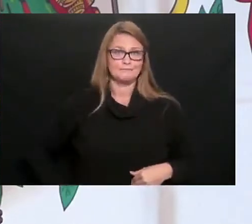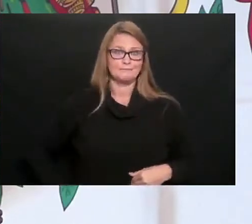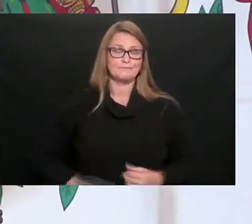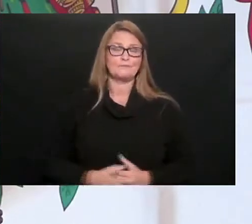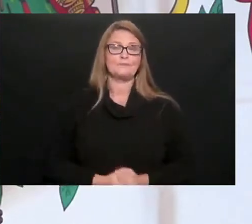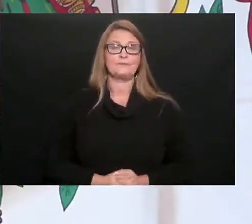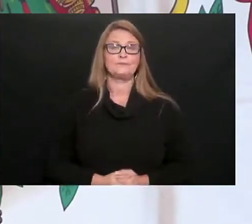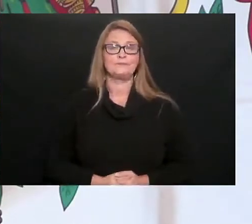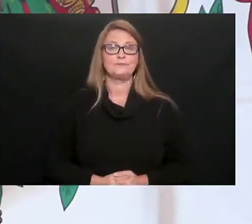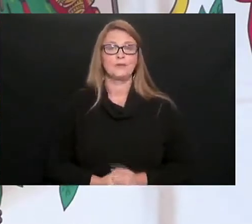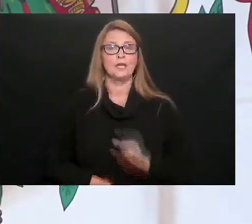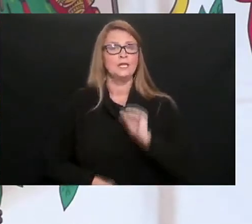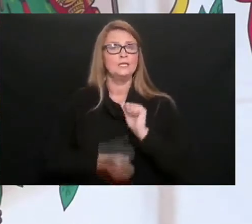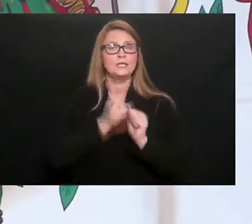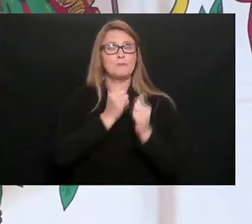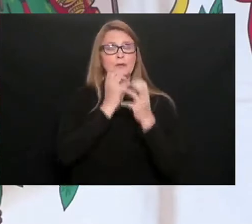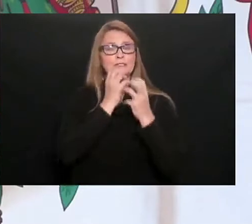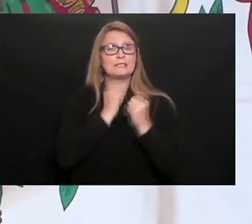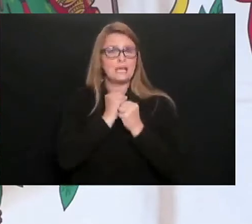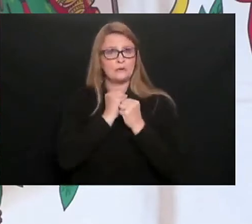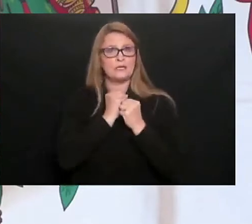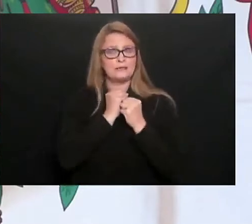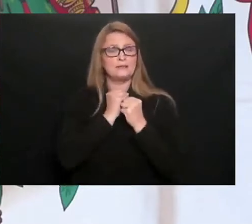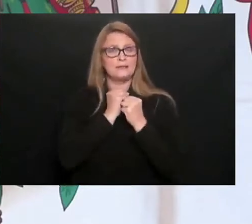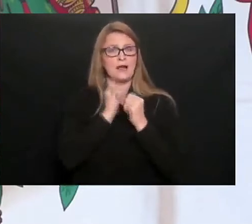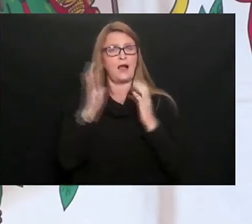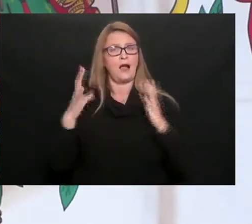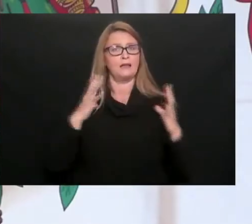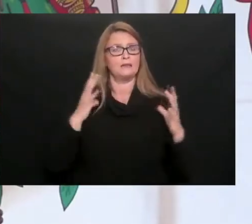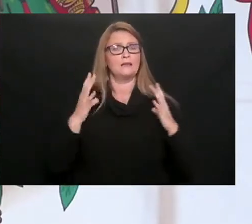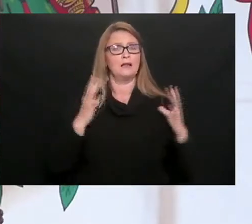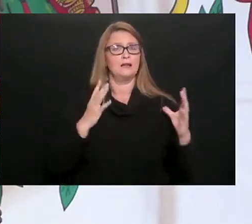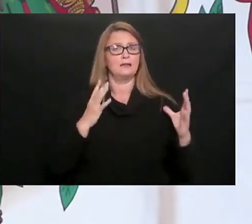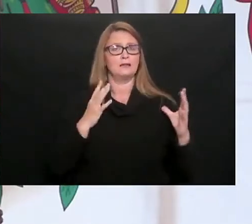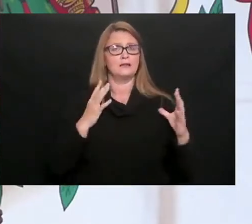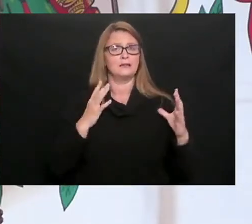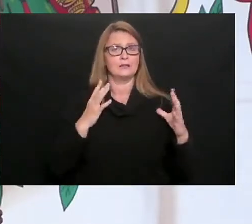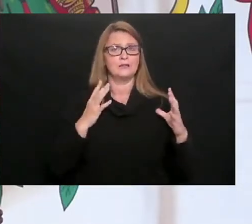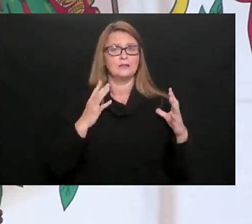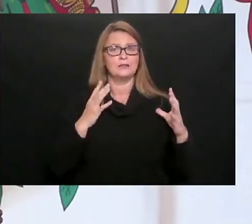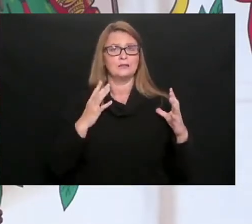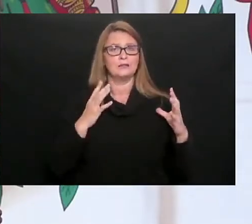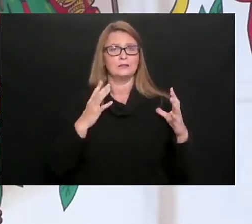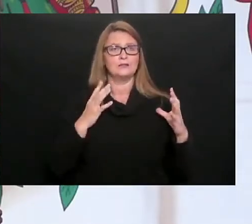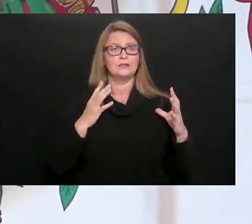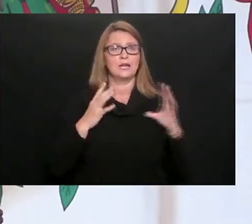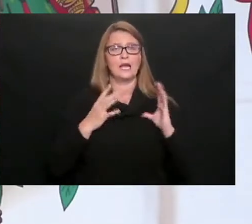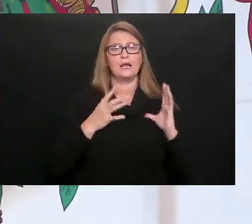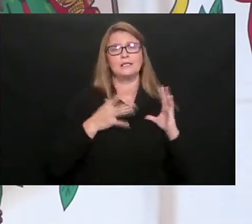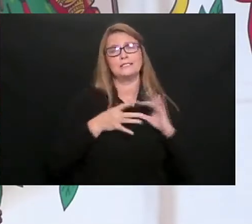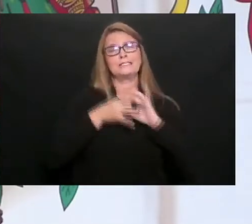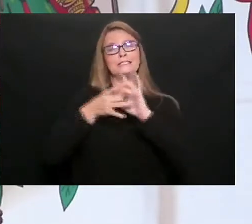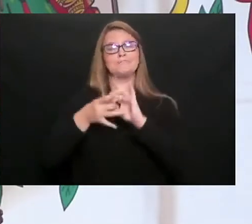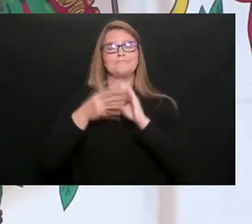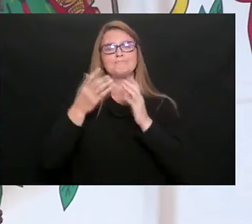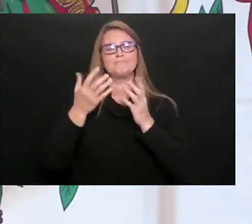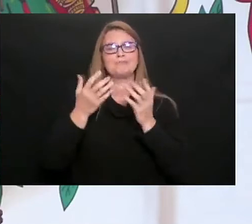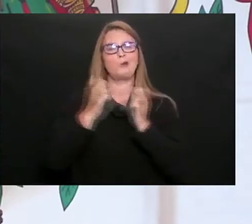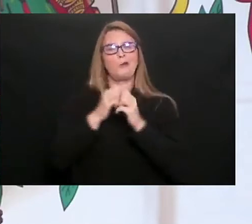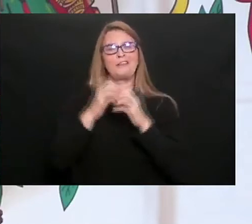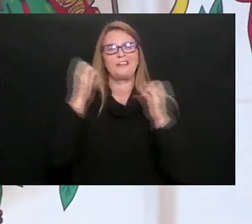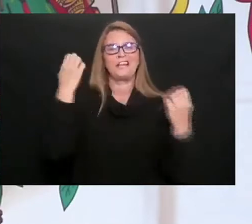Absolutely the most sacred of all, in my opinion. Maybe a tie, I guess, with Easter,